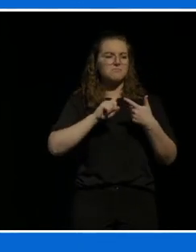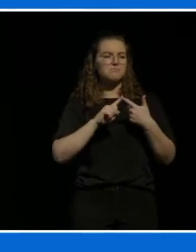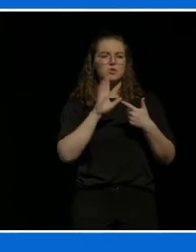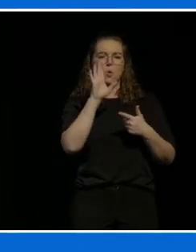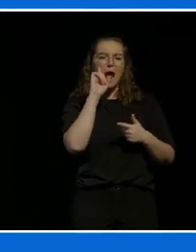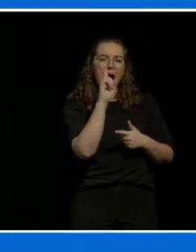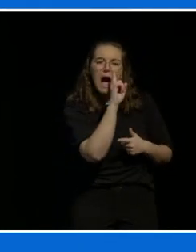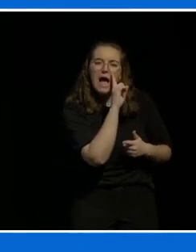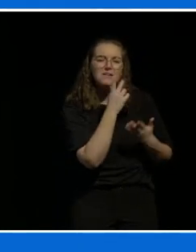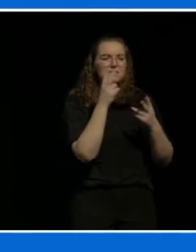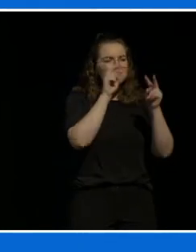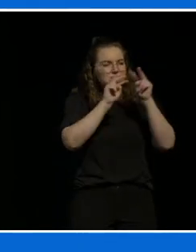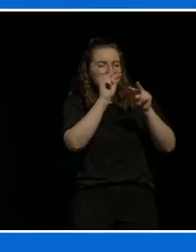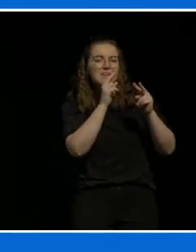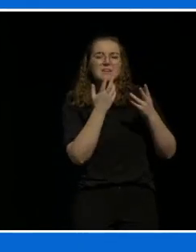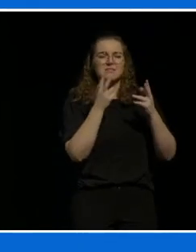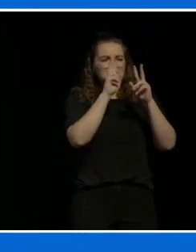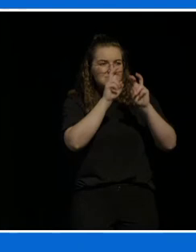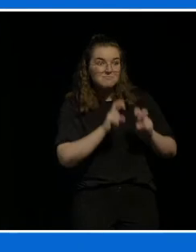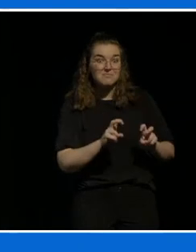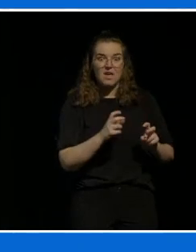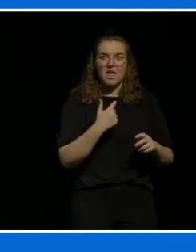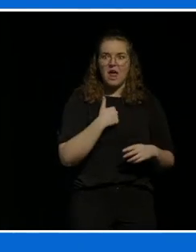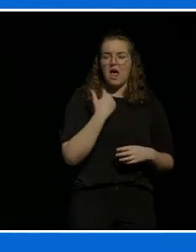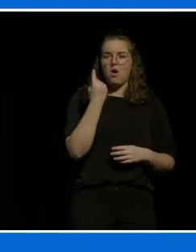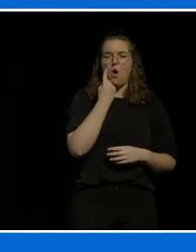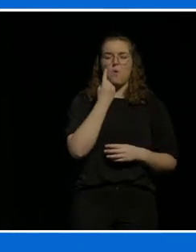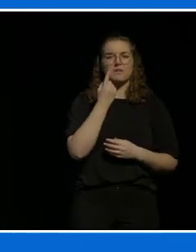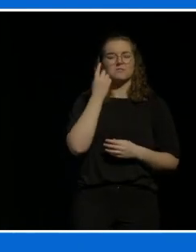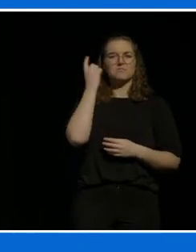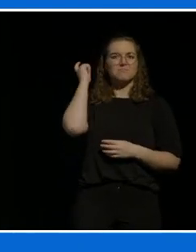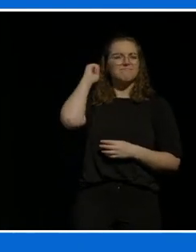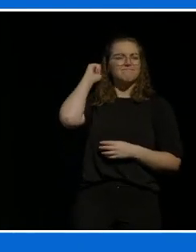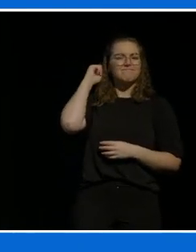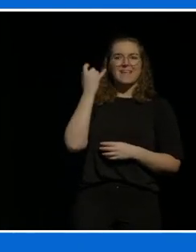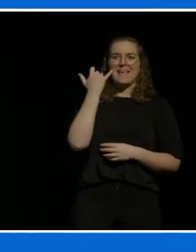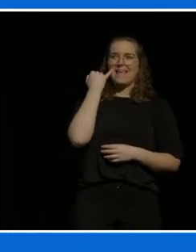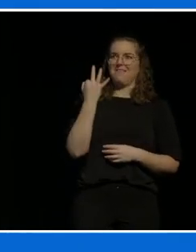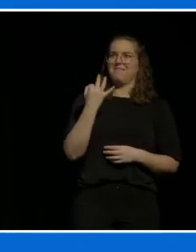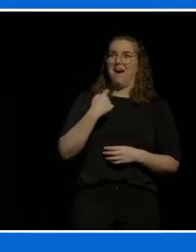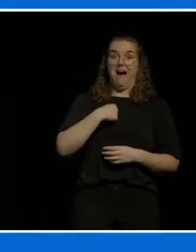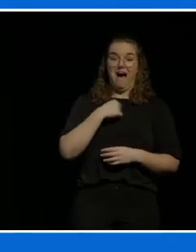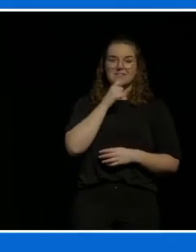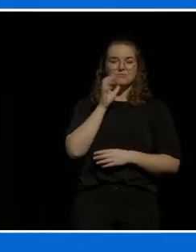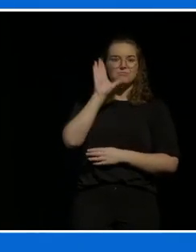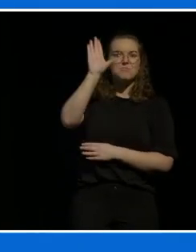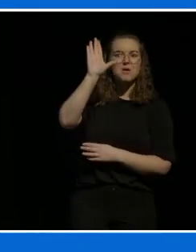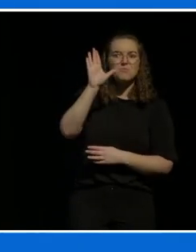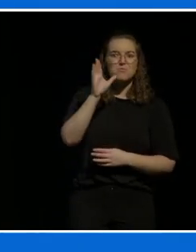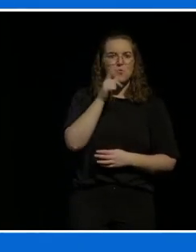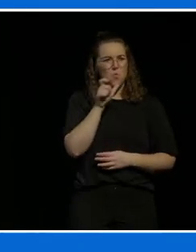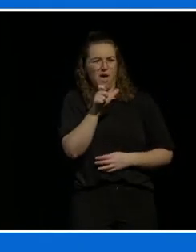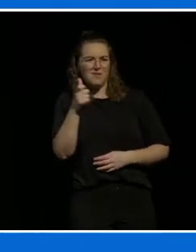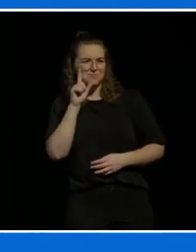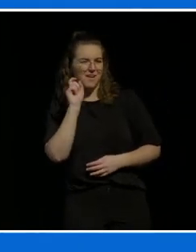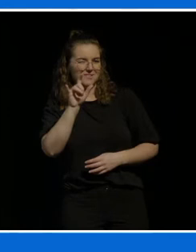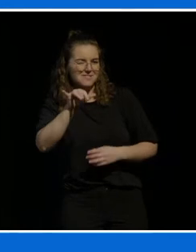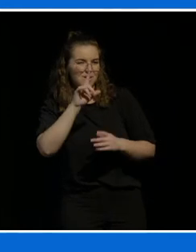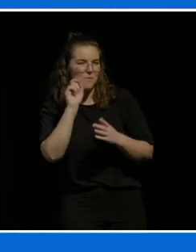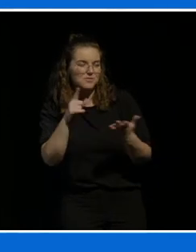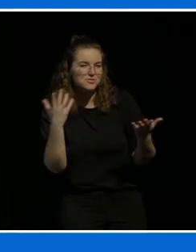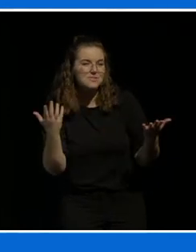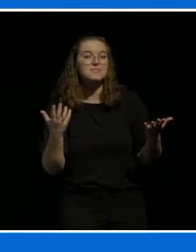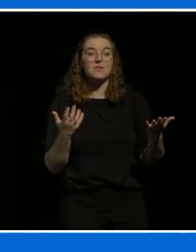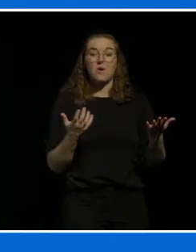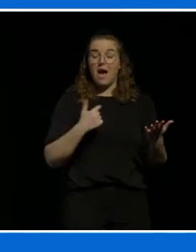at it. But I kept asking myself, if I hadn't asked the question, who would have asked it if I wasn't there? And at my medical school, I was in the first cohort of